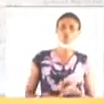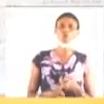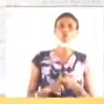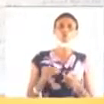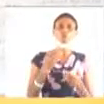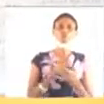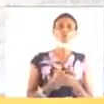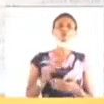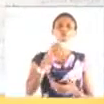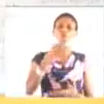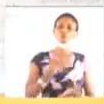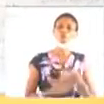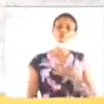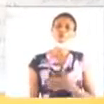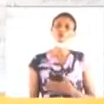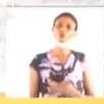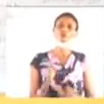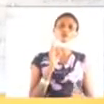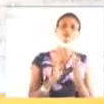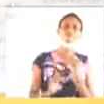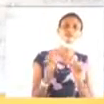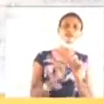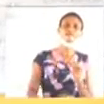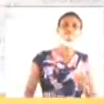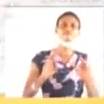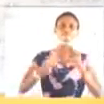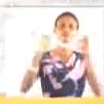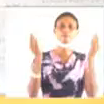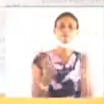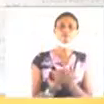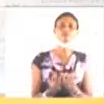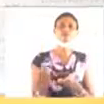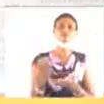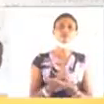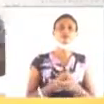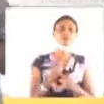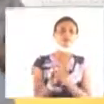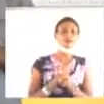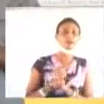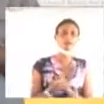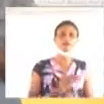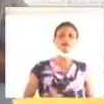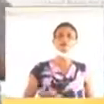is their responsibility, their sole responsibility to regulate and control the use of drugs. They should be up to